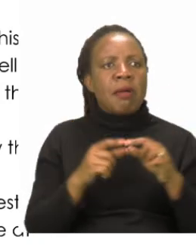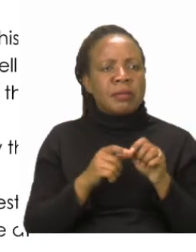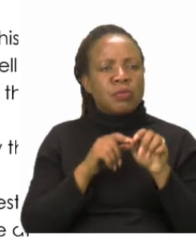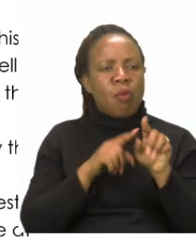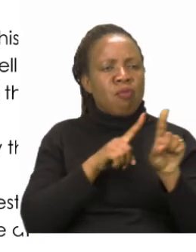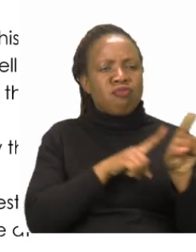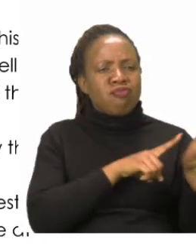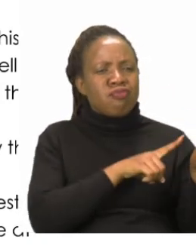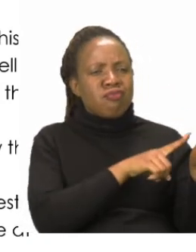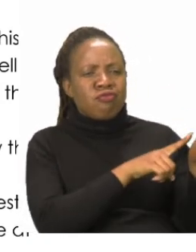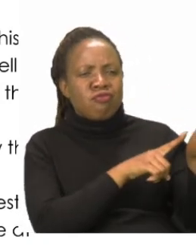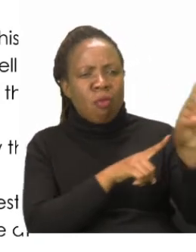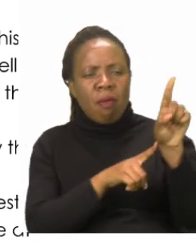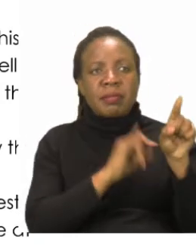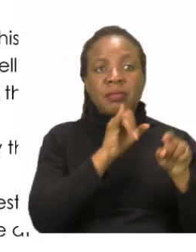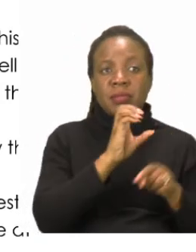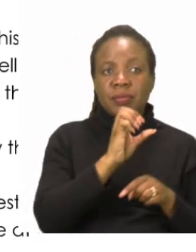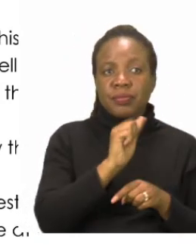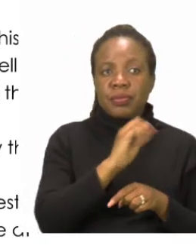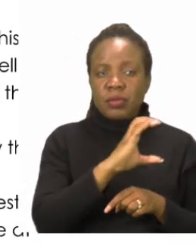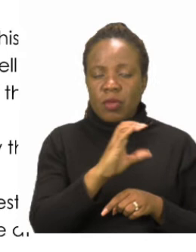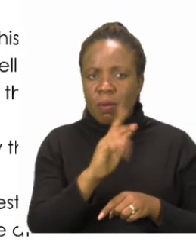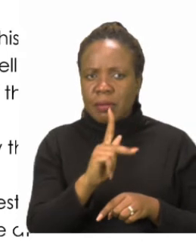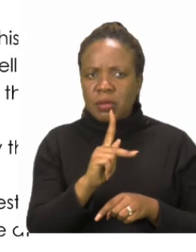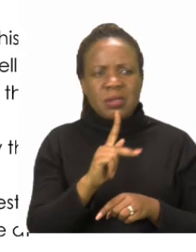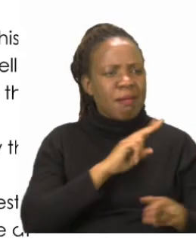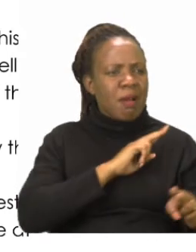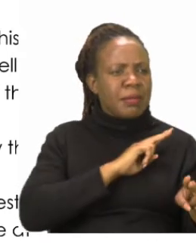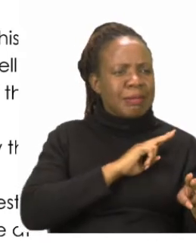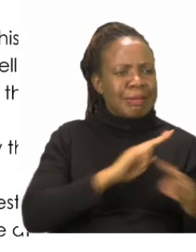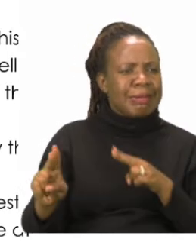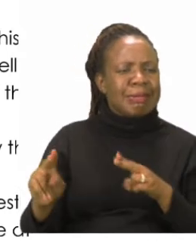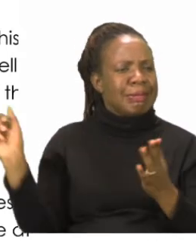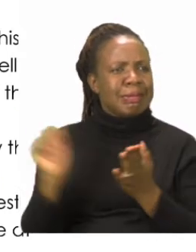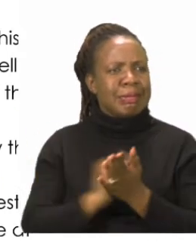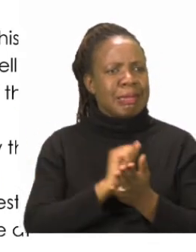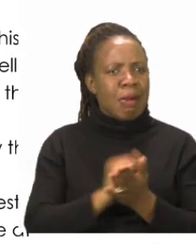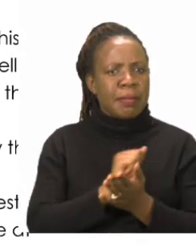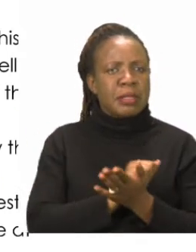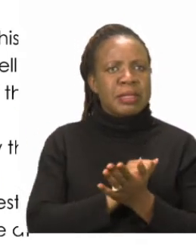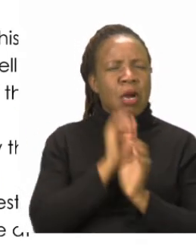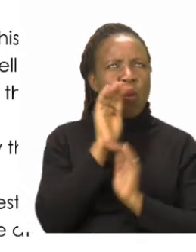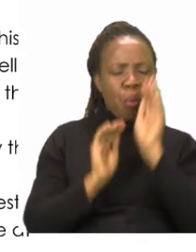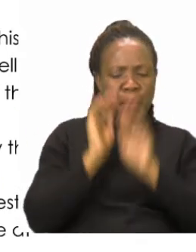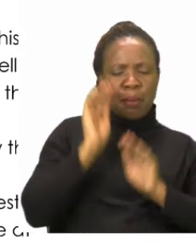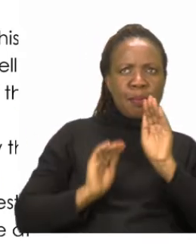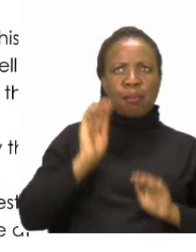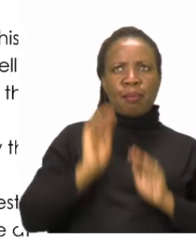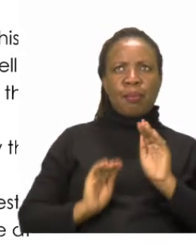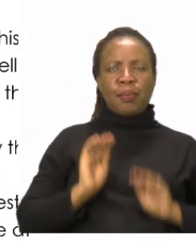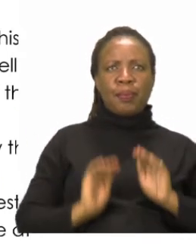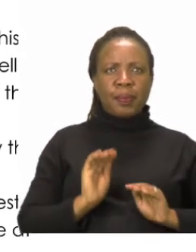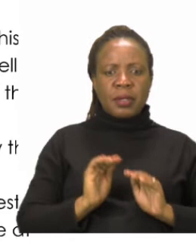He quickly slipped down the beanstalk. As soon as he reached the ground, he took an axe